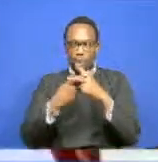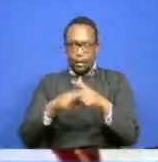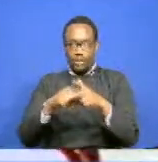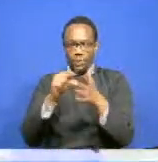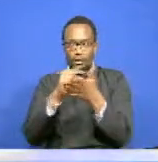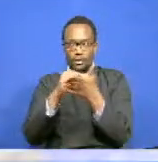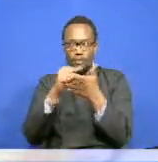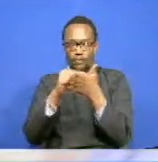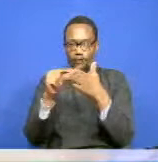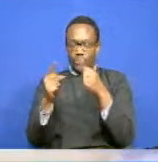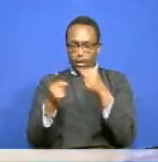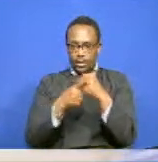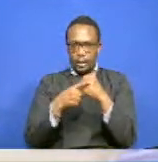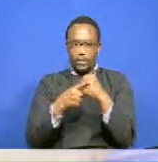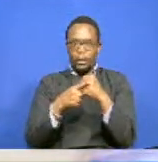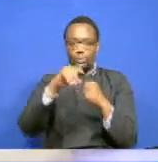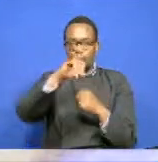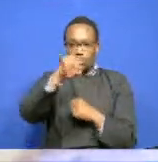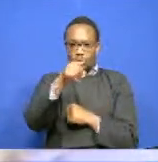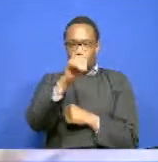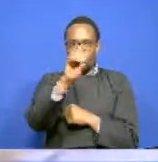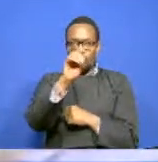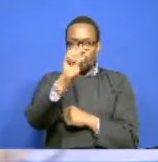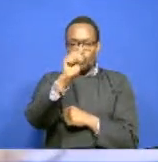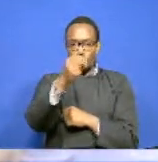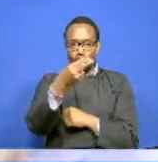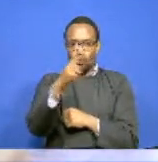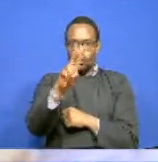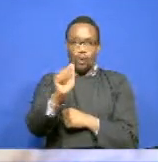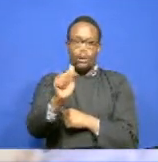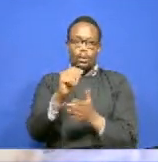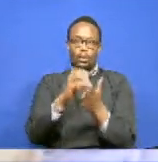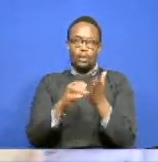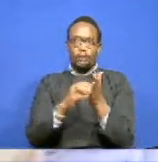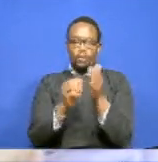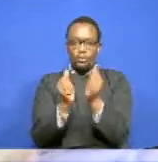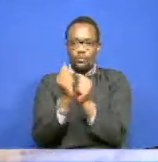Joshua chapter 14, beginning to read at verse 6.